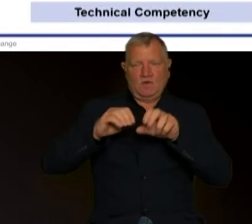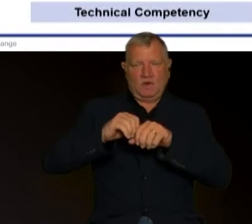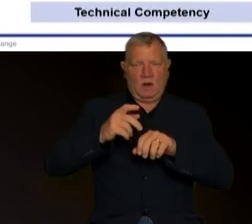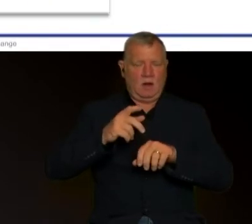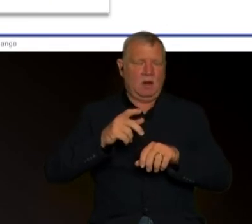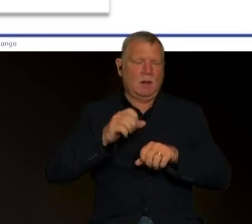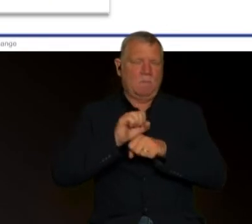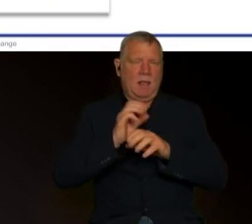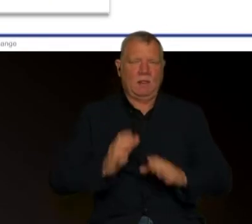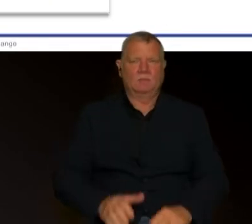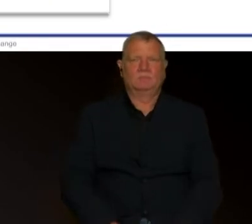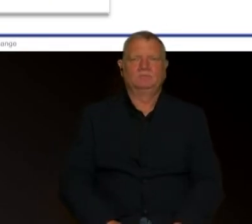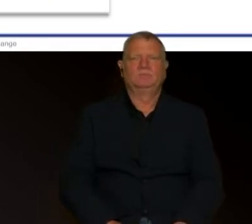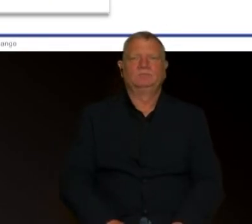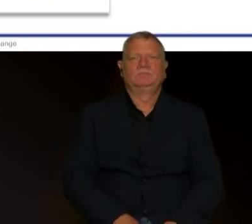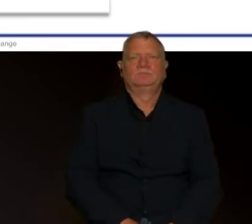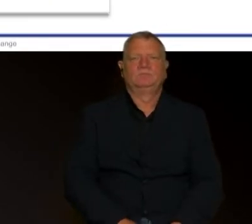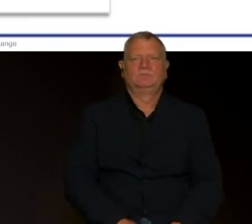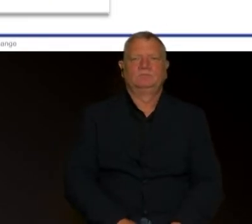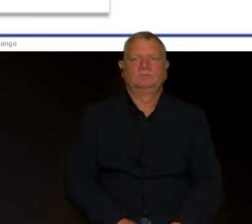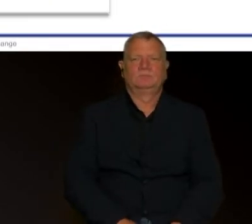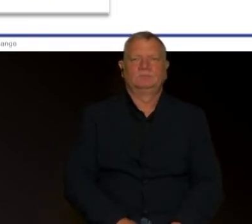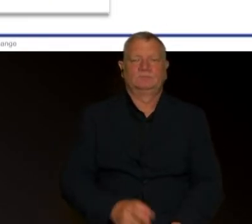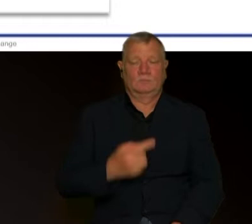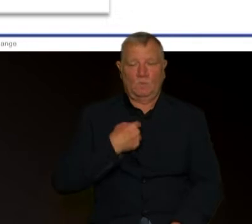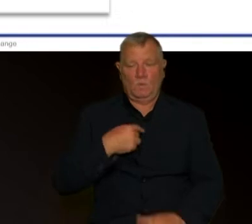in evaluation and